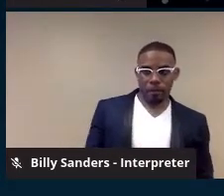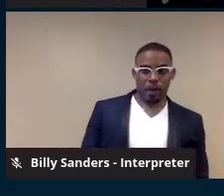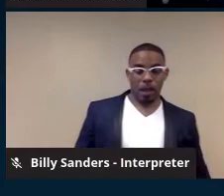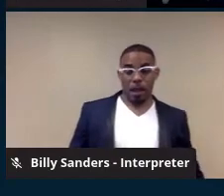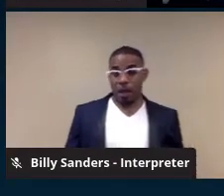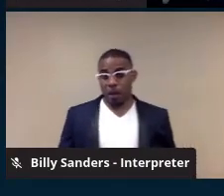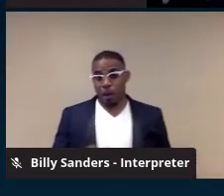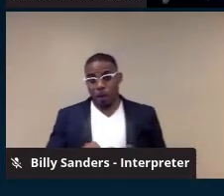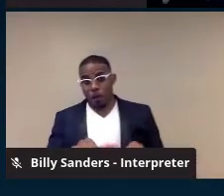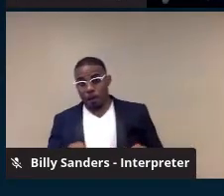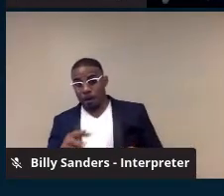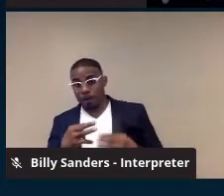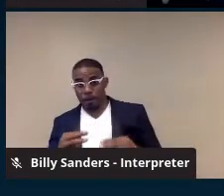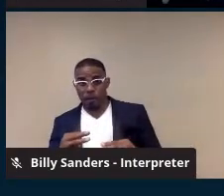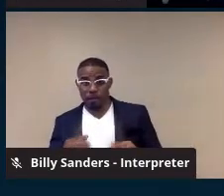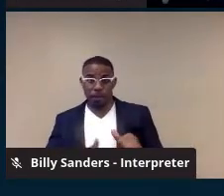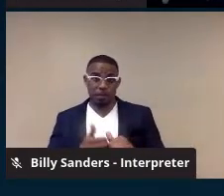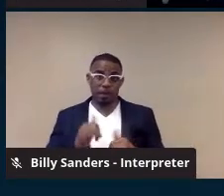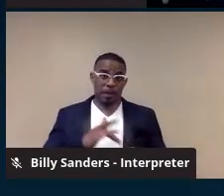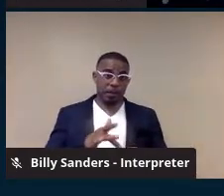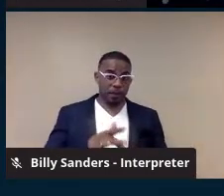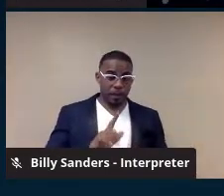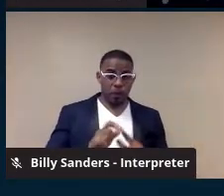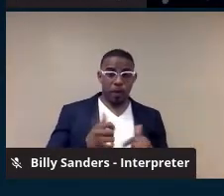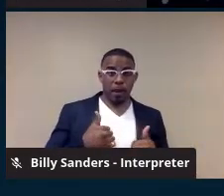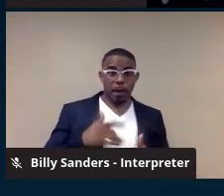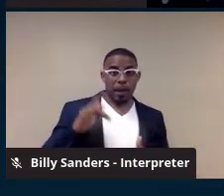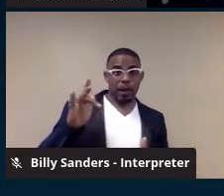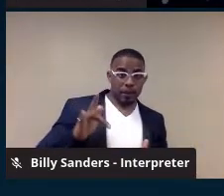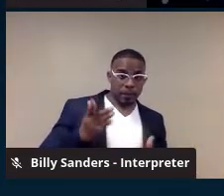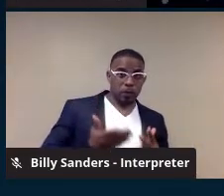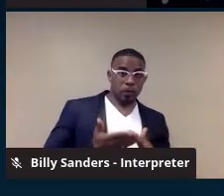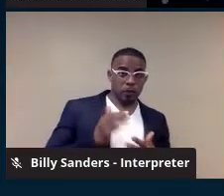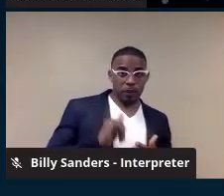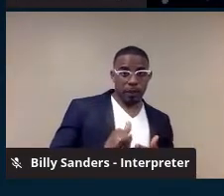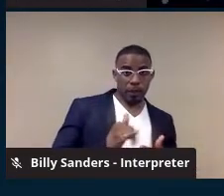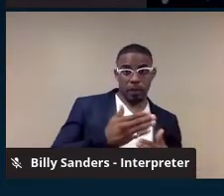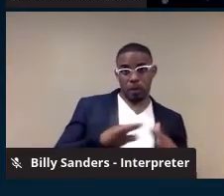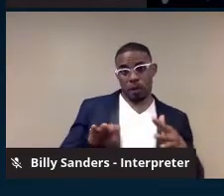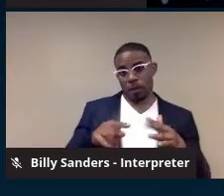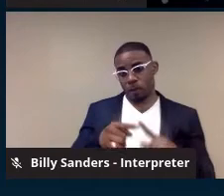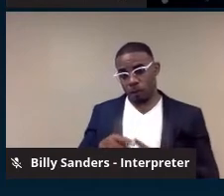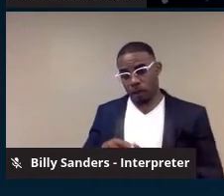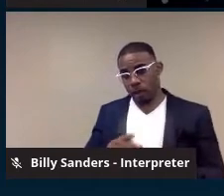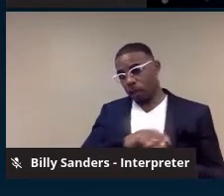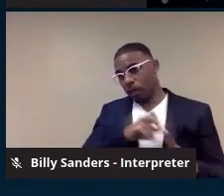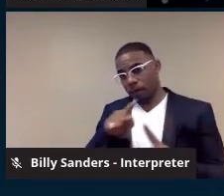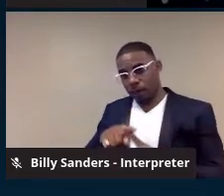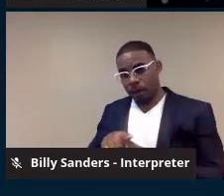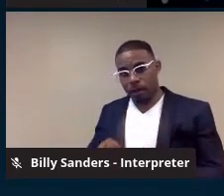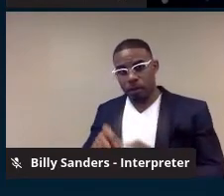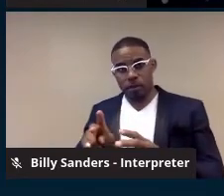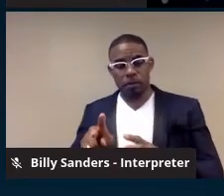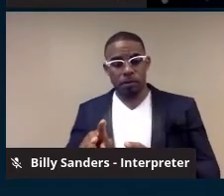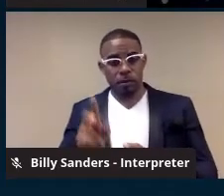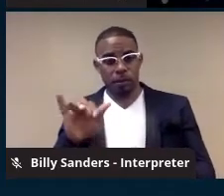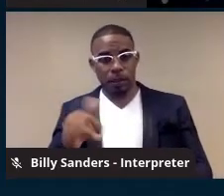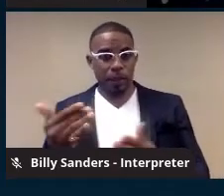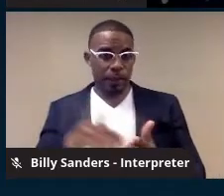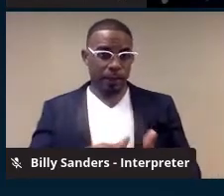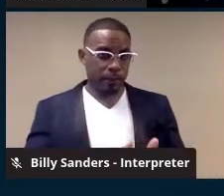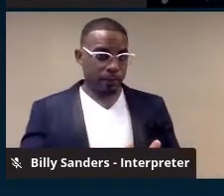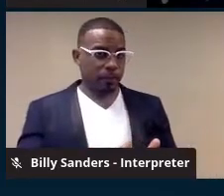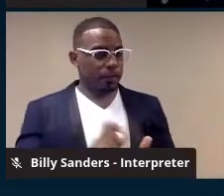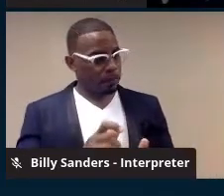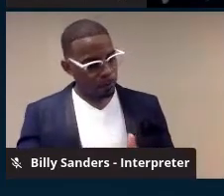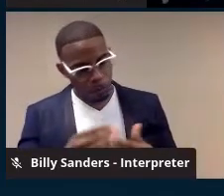method. It updates that variable, and when I click through that breakpoint, it comes back and it's 2. Click that again, go through